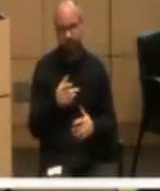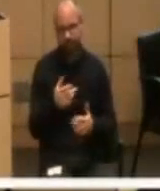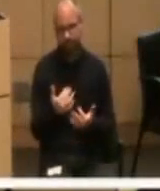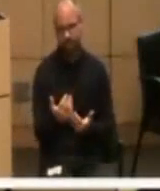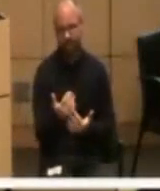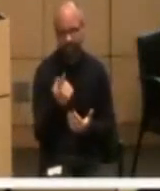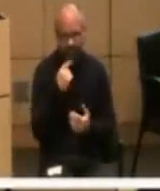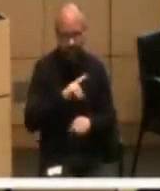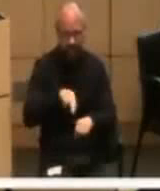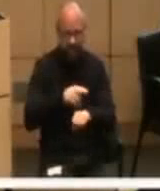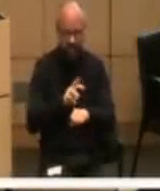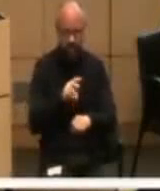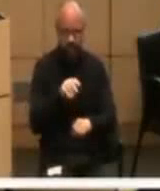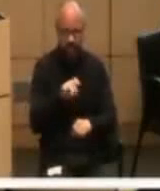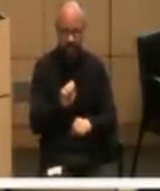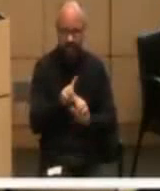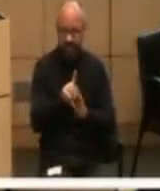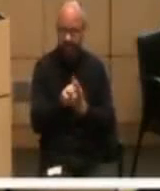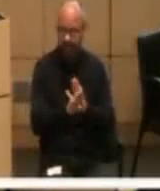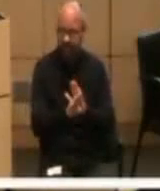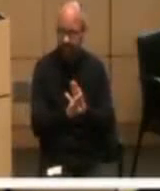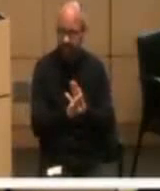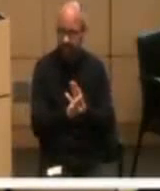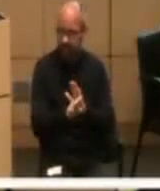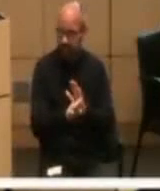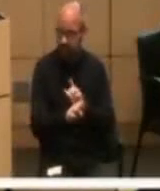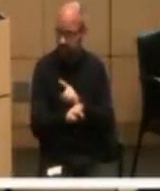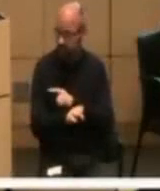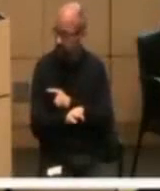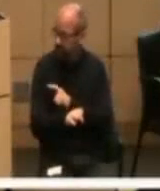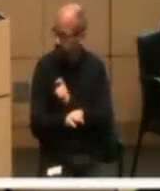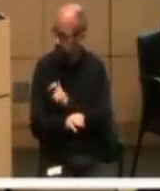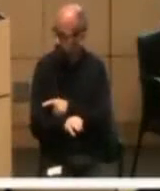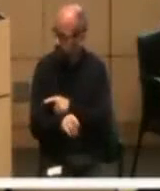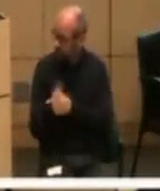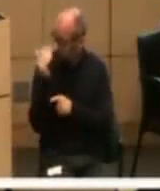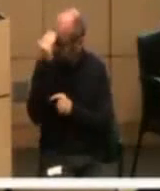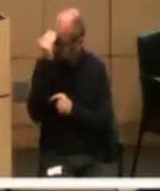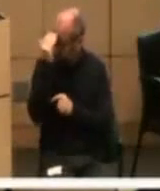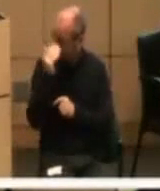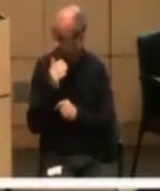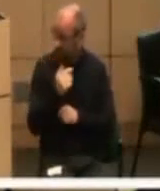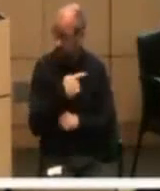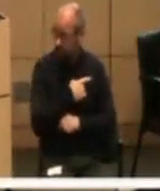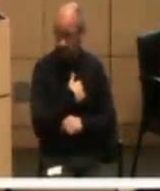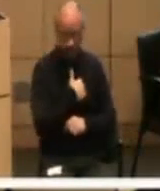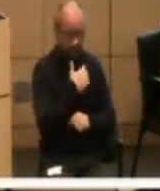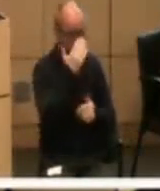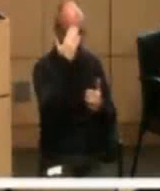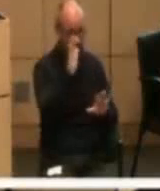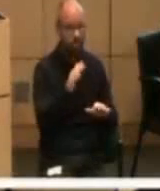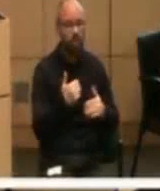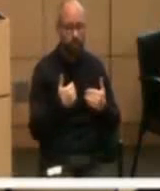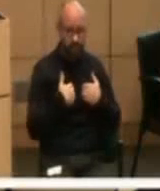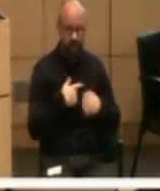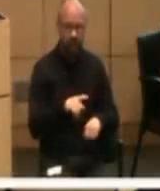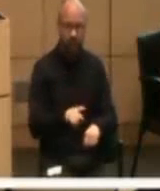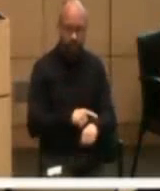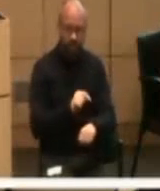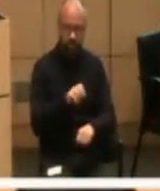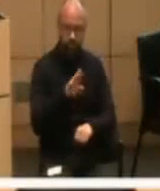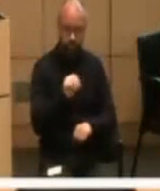yeah, I don't know if you, Dr. C, has any information. I don't know. I mean, we do have a long-term